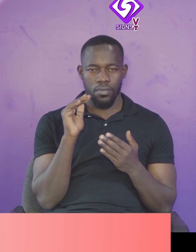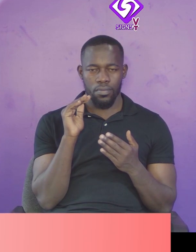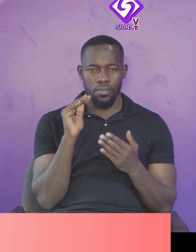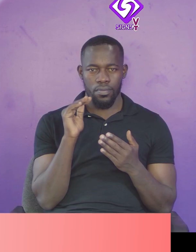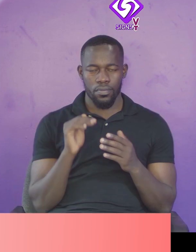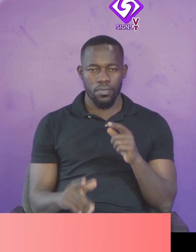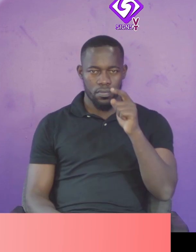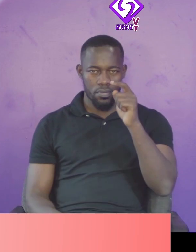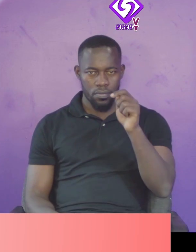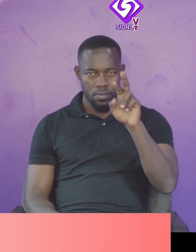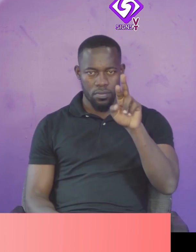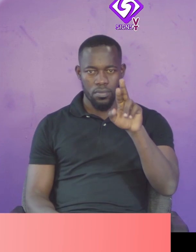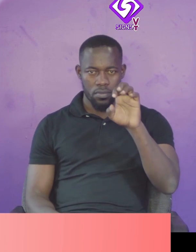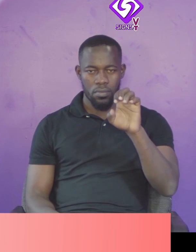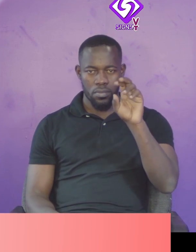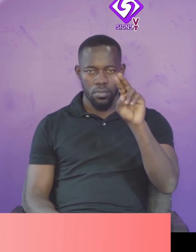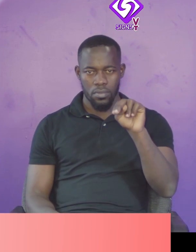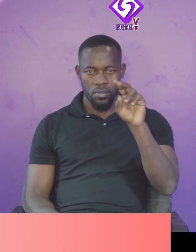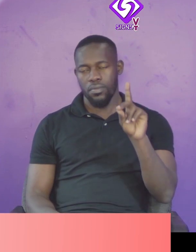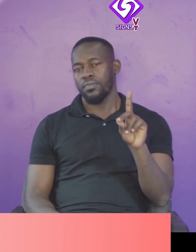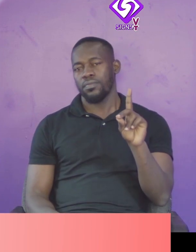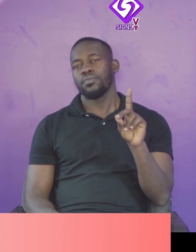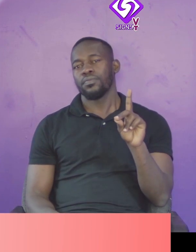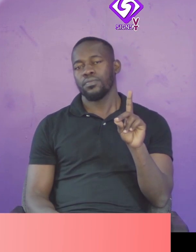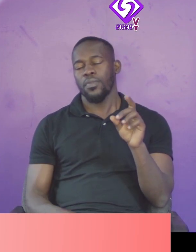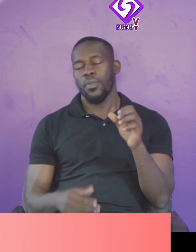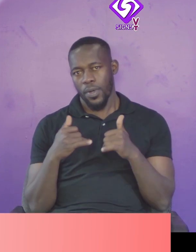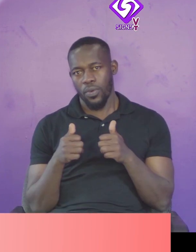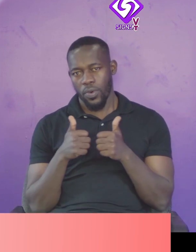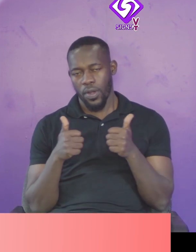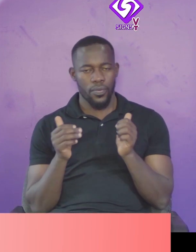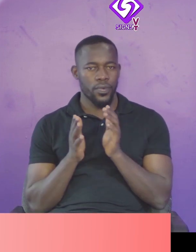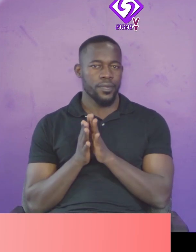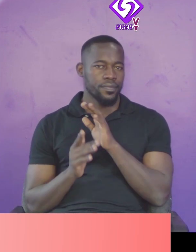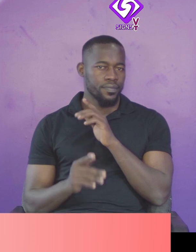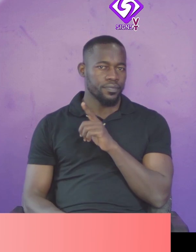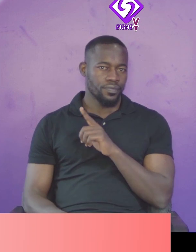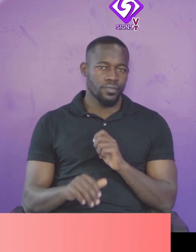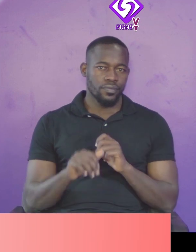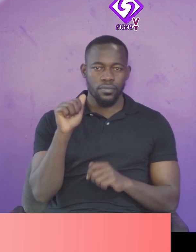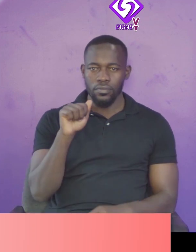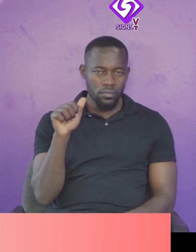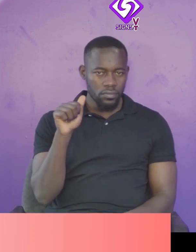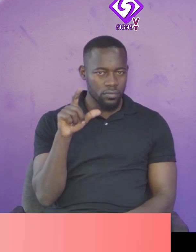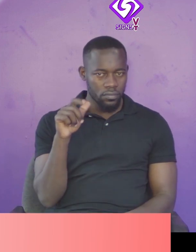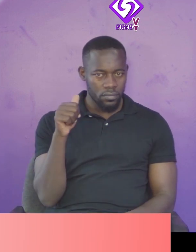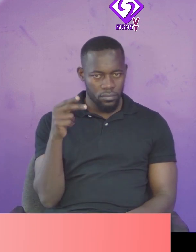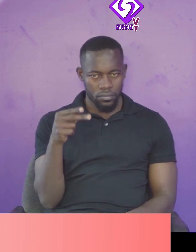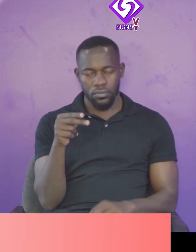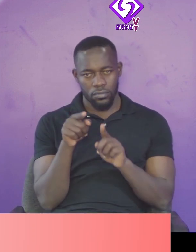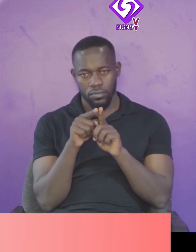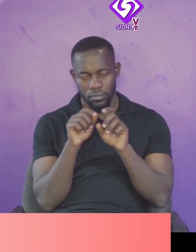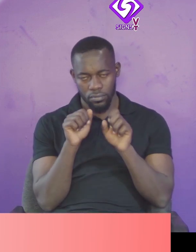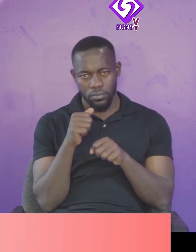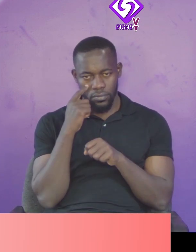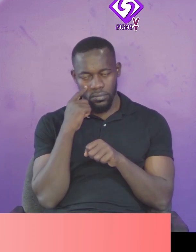Alexander-Arnold. There is something that he would do to connect with Salah, and you could see his performance.